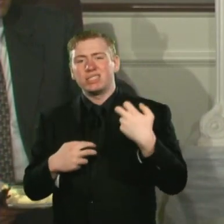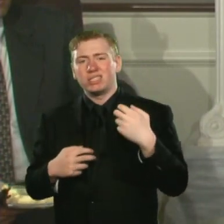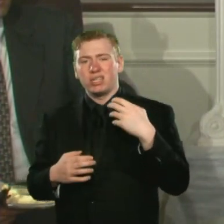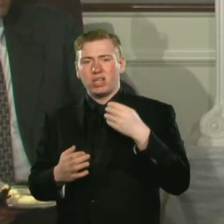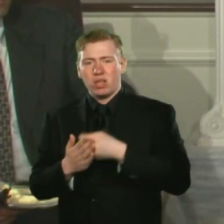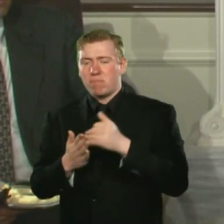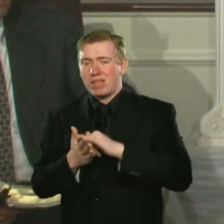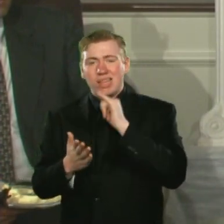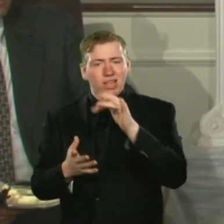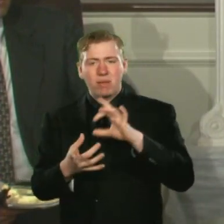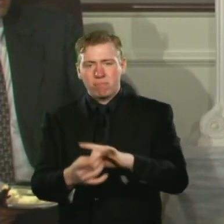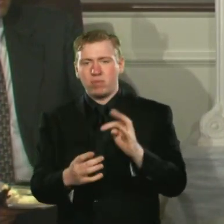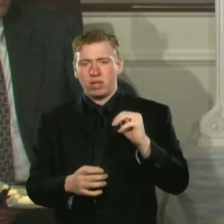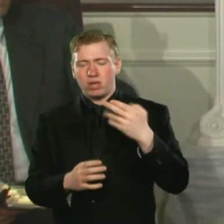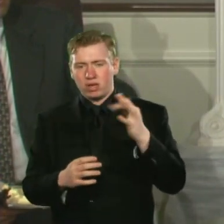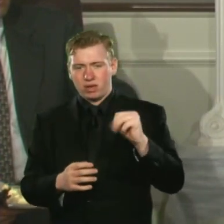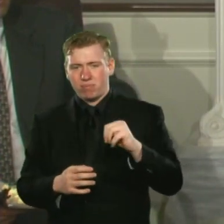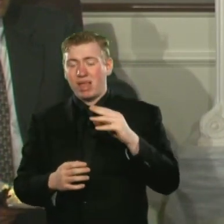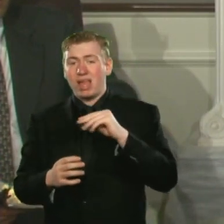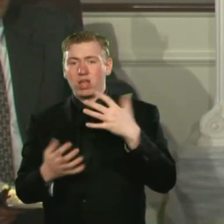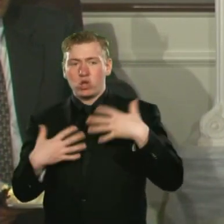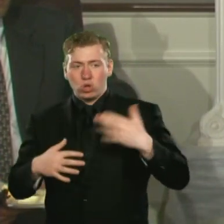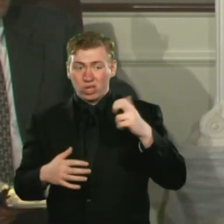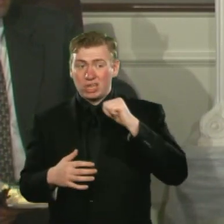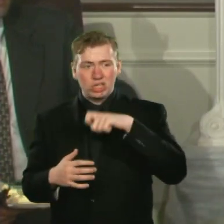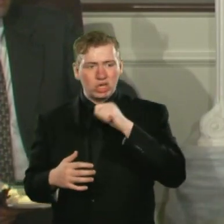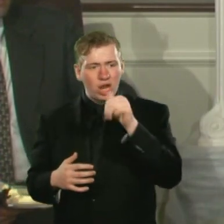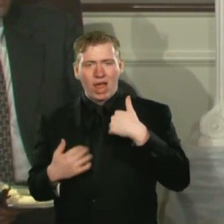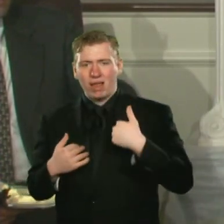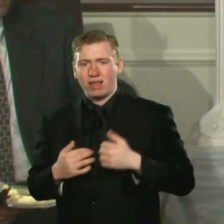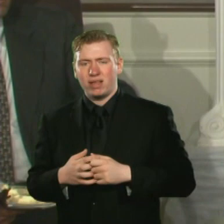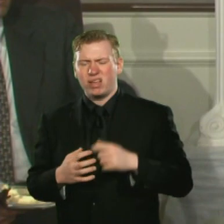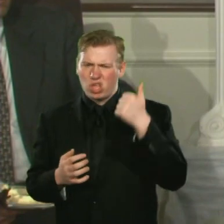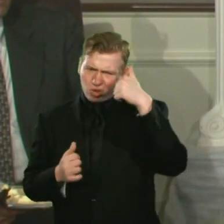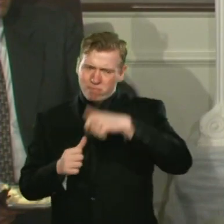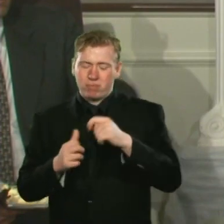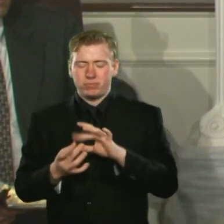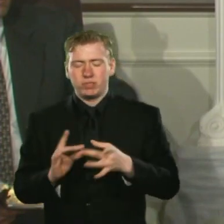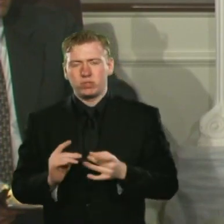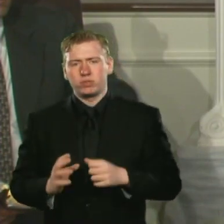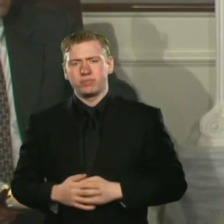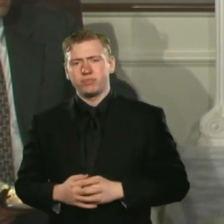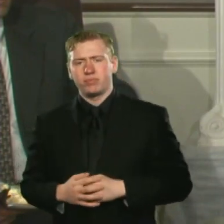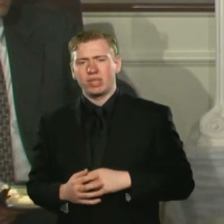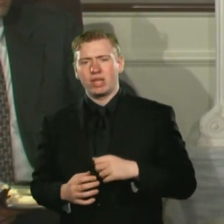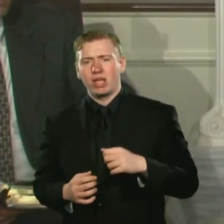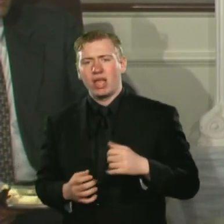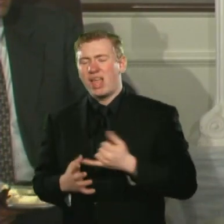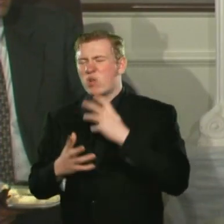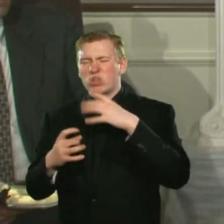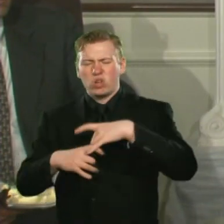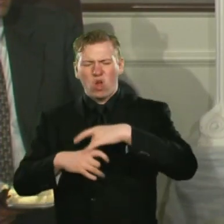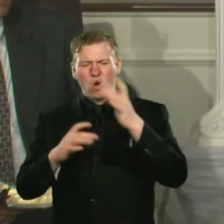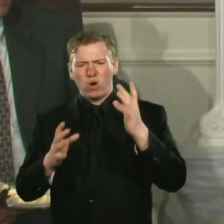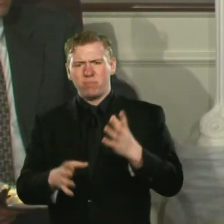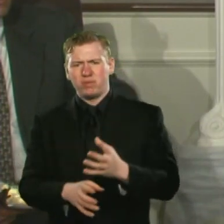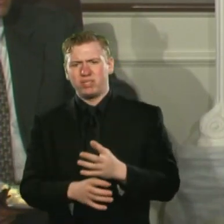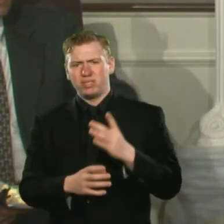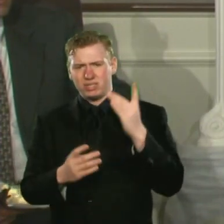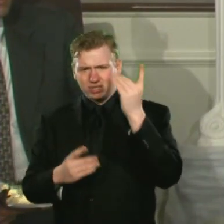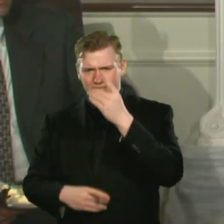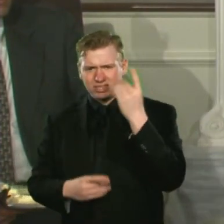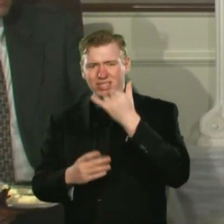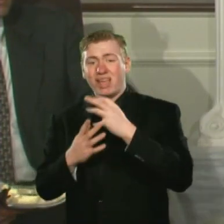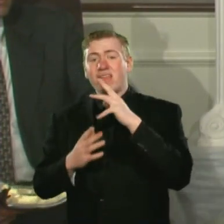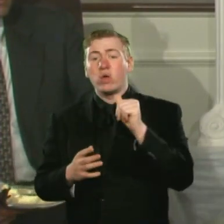money that didn't belong to him and clothes that he shouldn't have had. You remember the story. It was a terrible disease. It was a